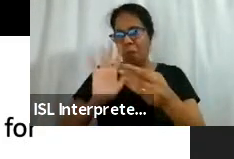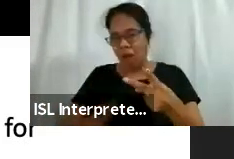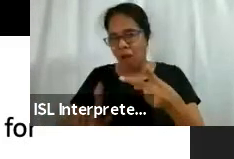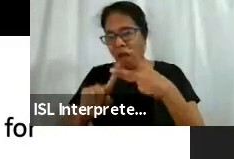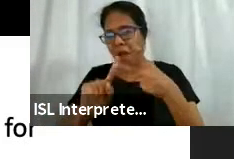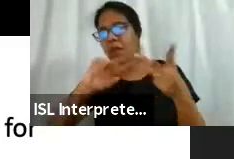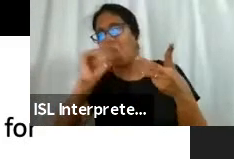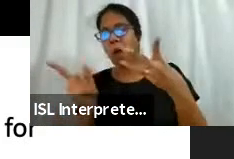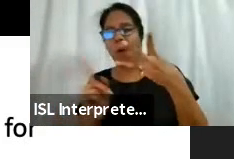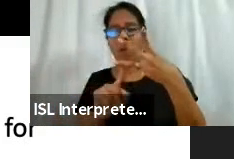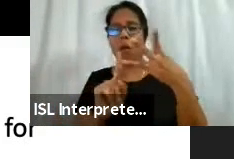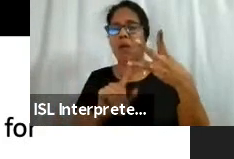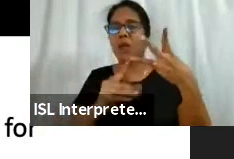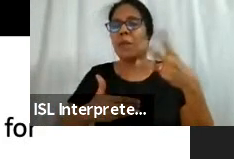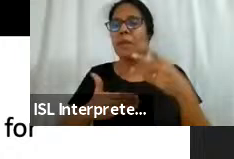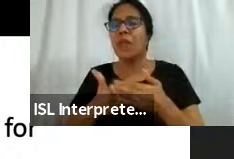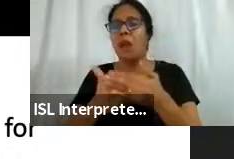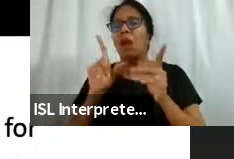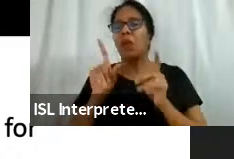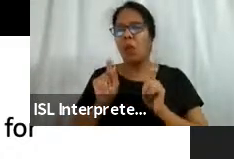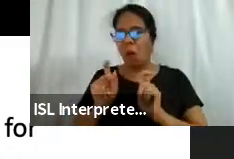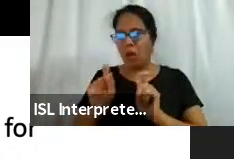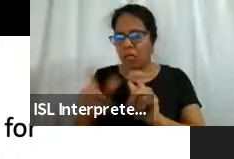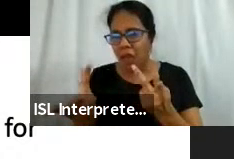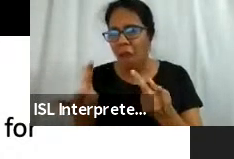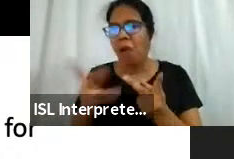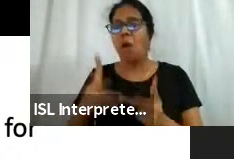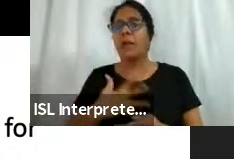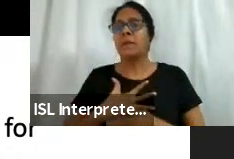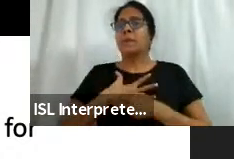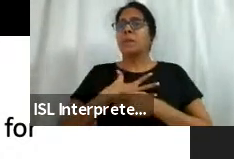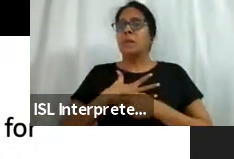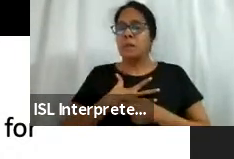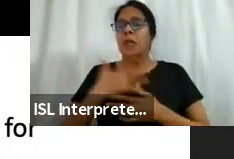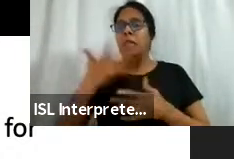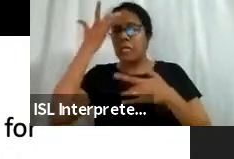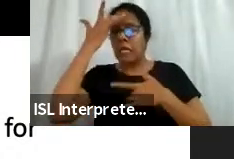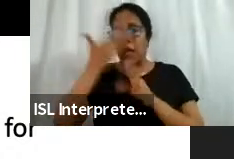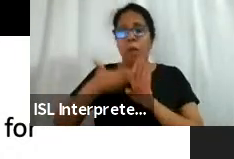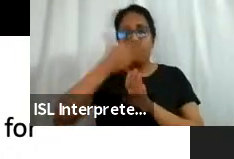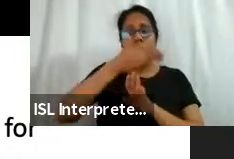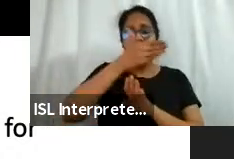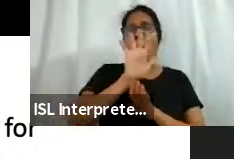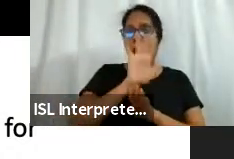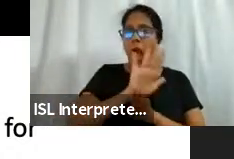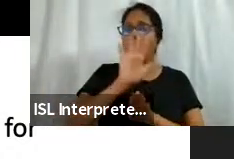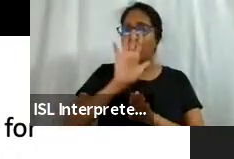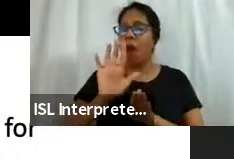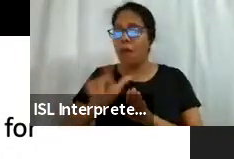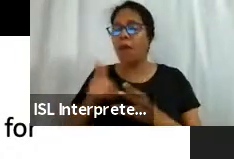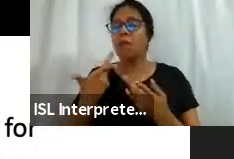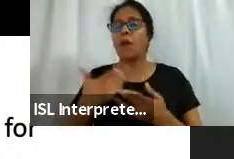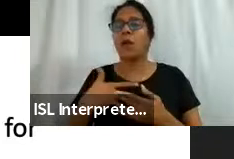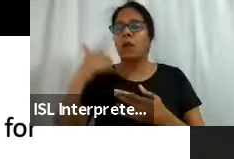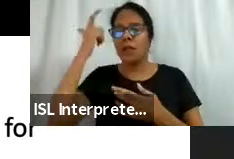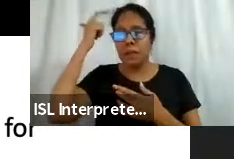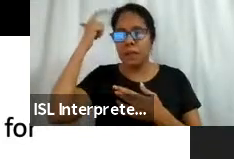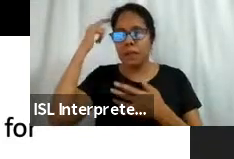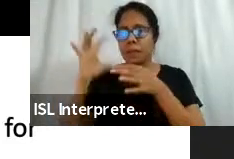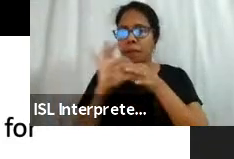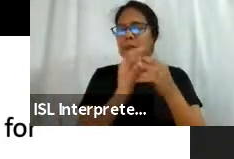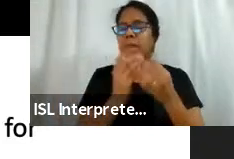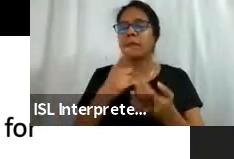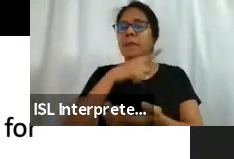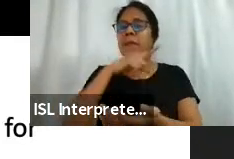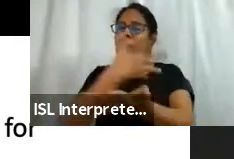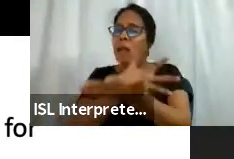person who has cancer or severe asthma, other respiratory diseases, cardiovascular diseases,